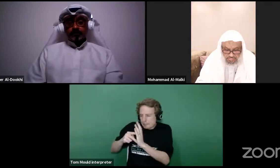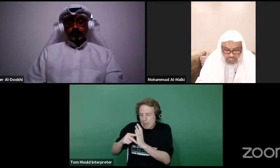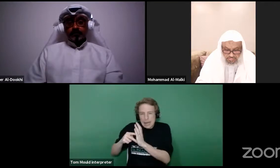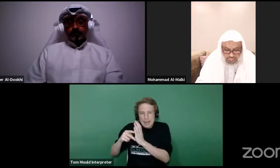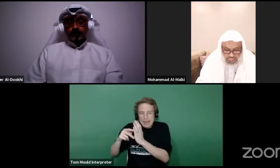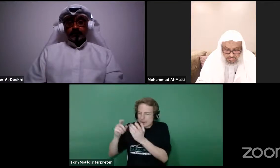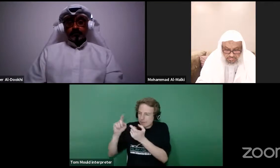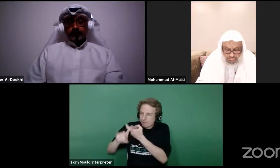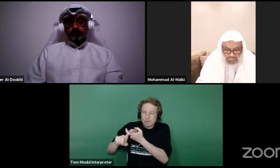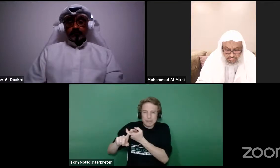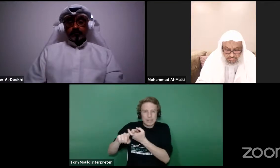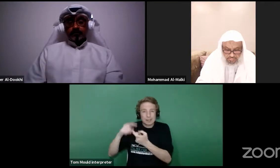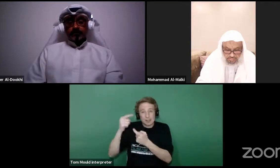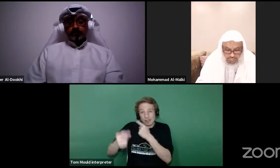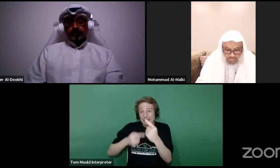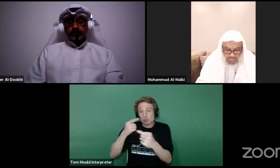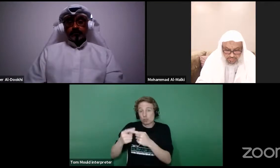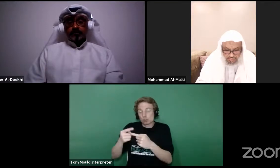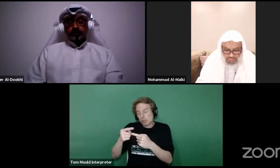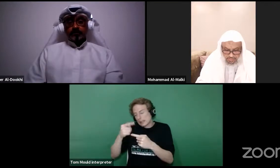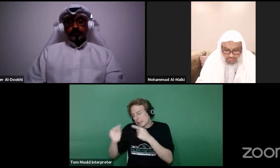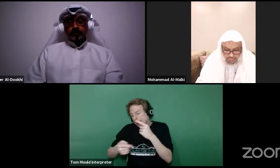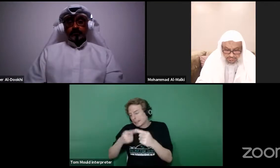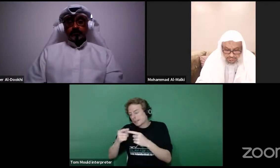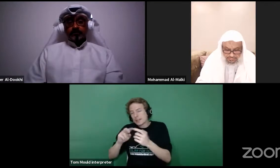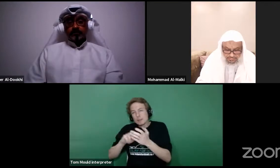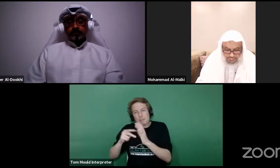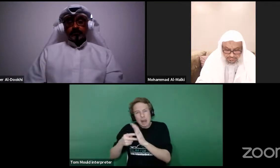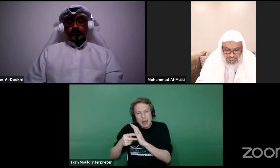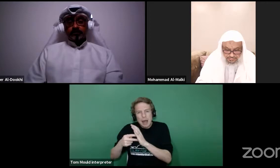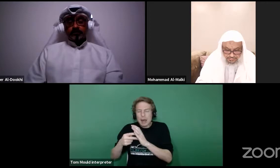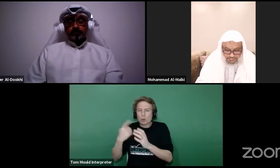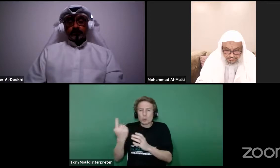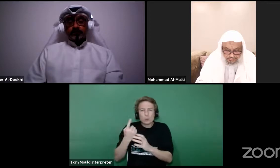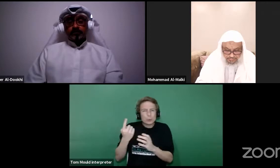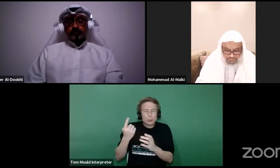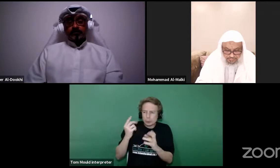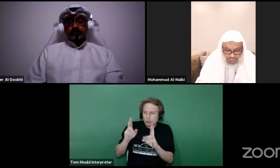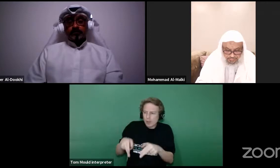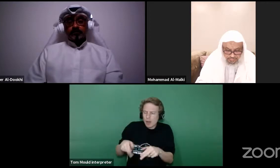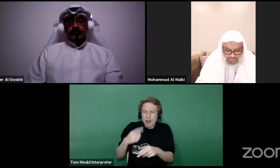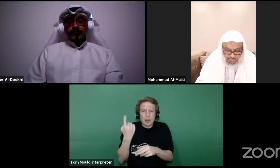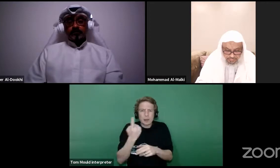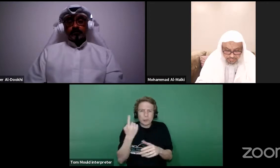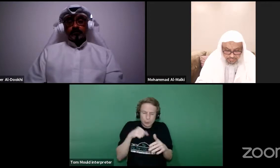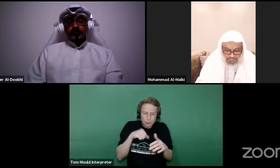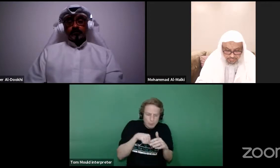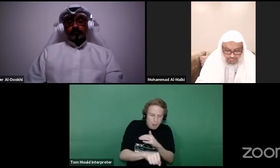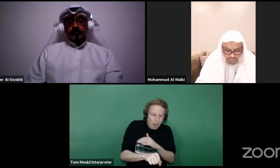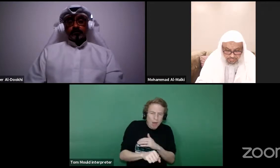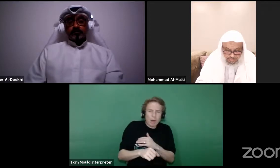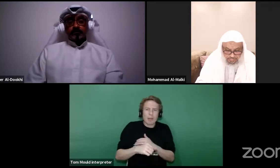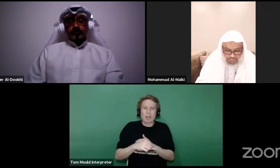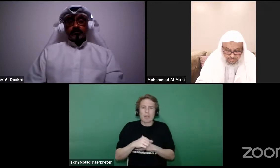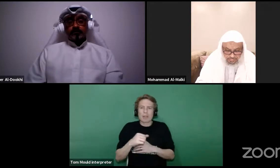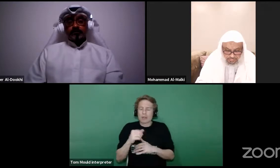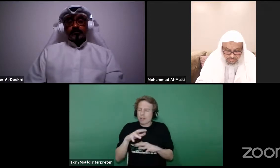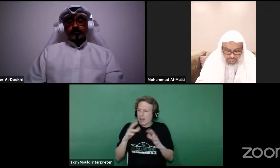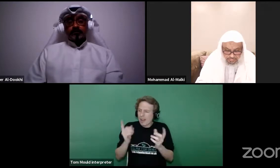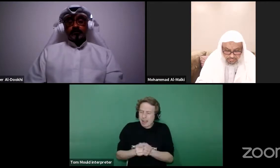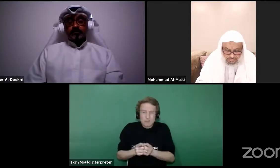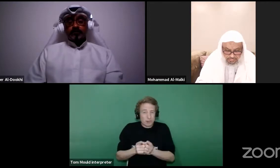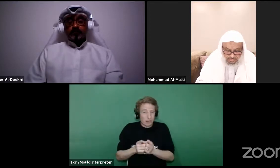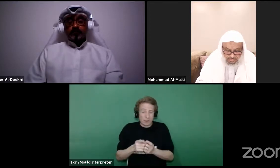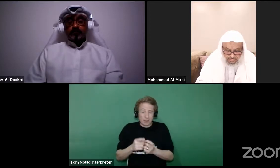die, those who give birth, etc., the sustenance of the people, all of these things are written